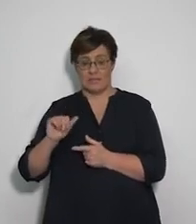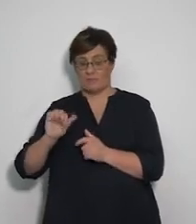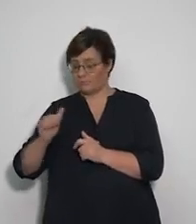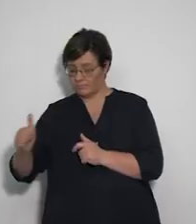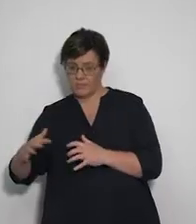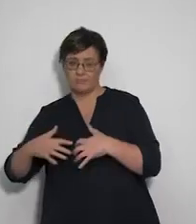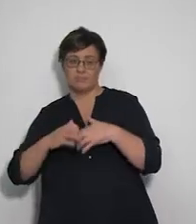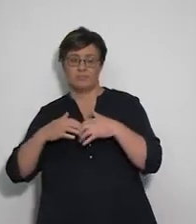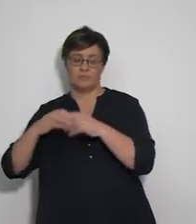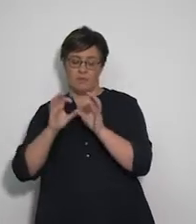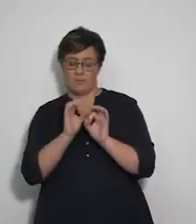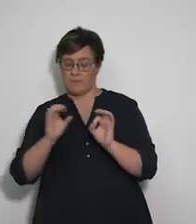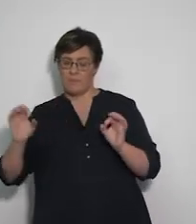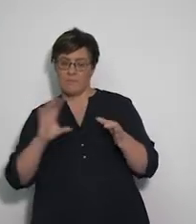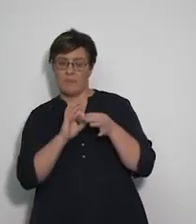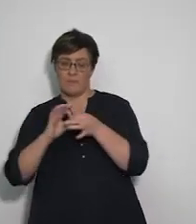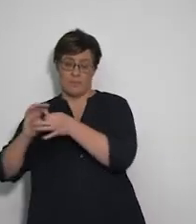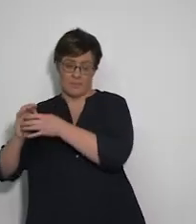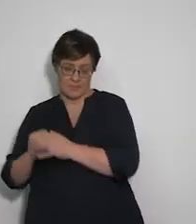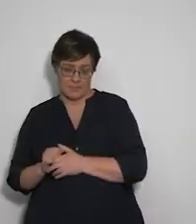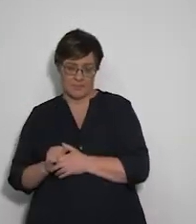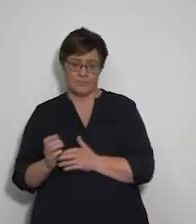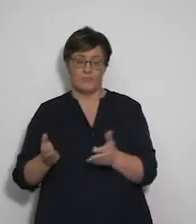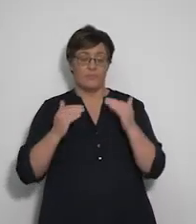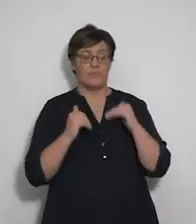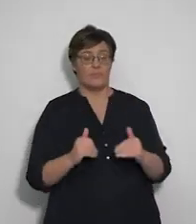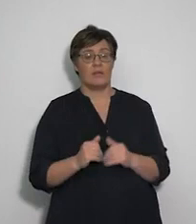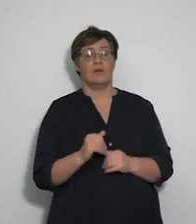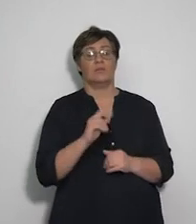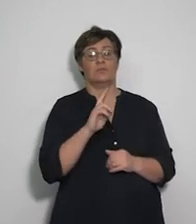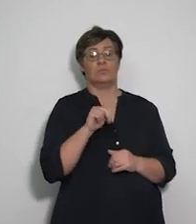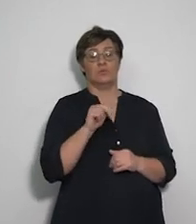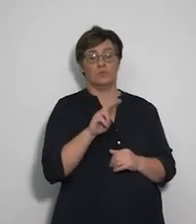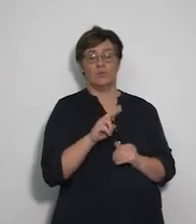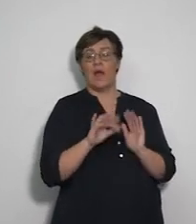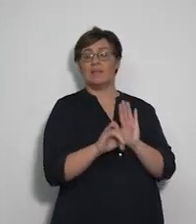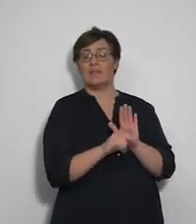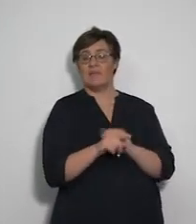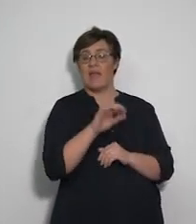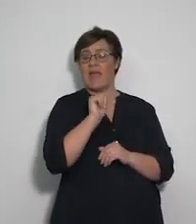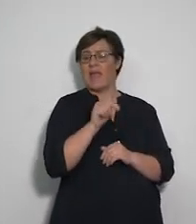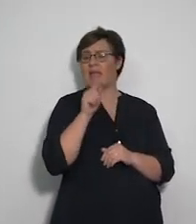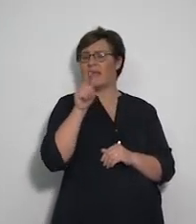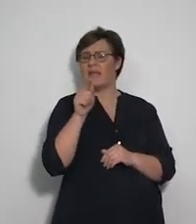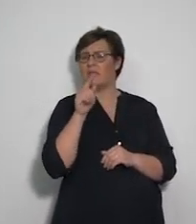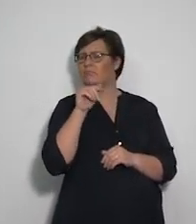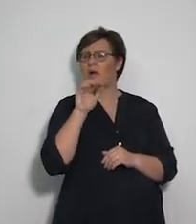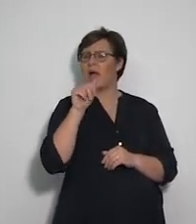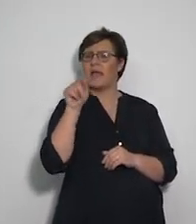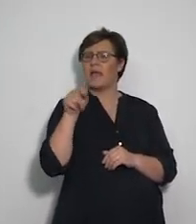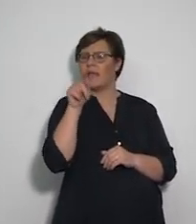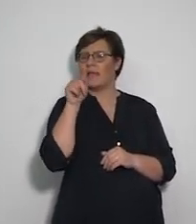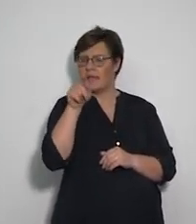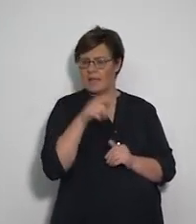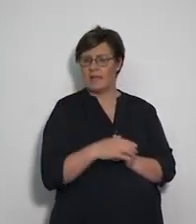together. Okay. Let's look at the next question. Identify organelle A. So if we look at organelle A,